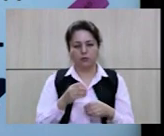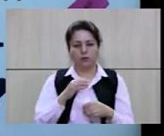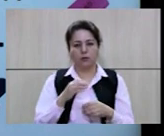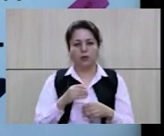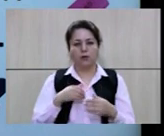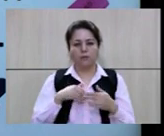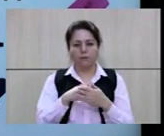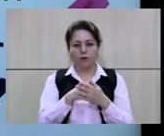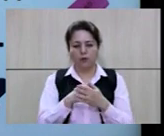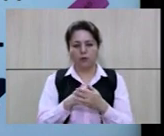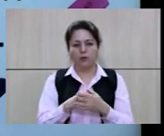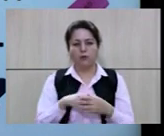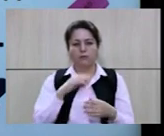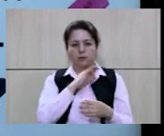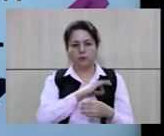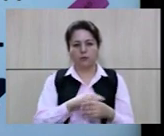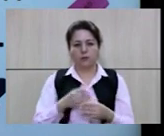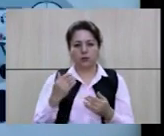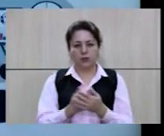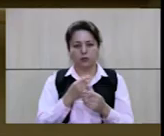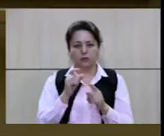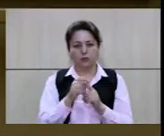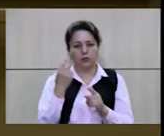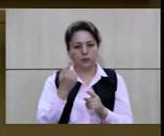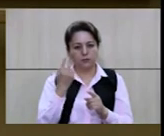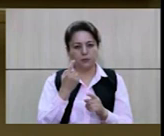yangi so'zlardan biri hisoblanadi.